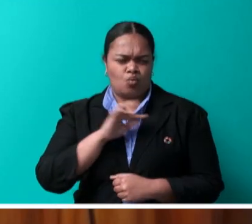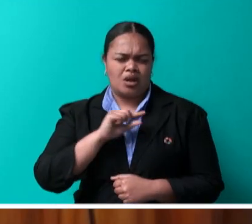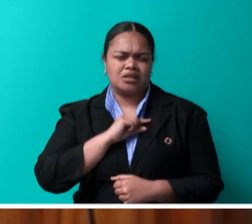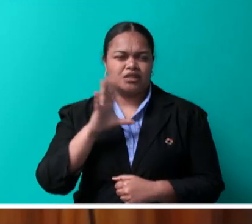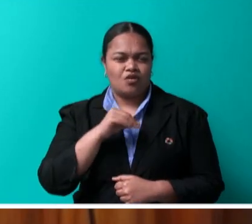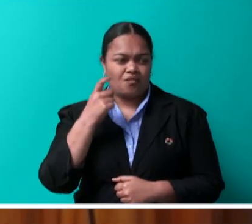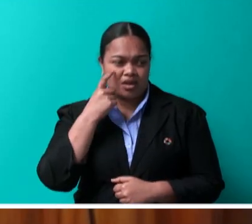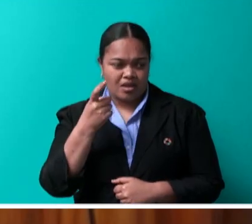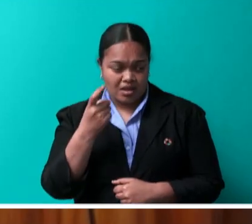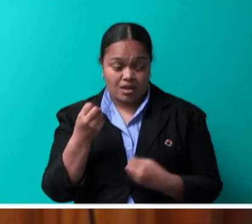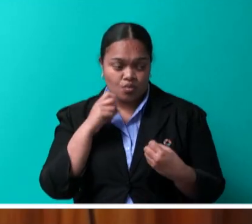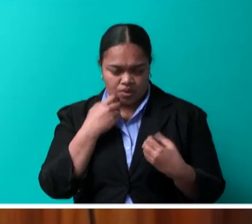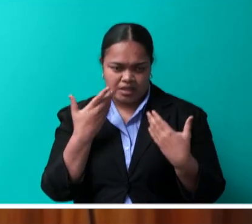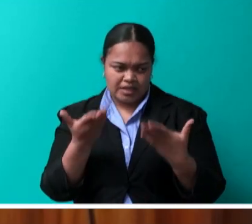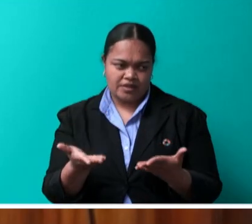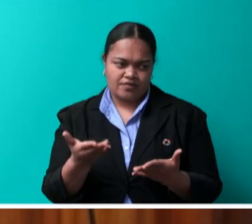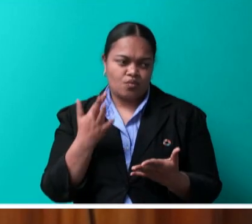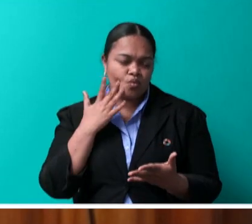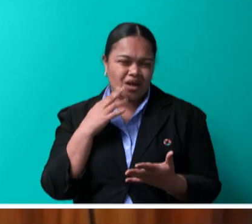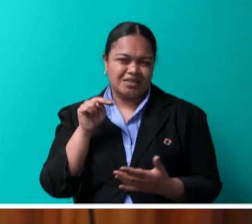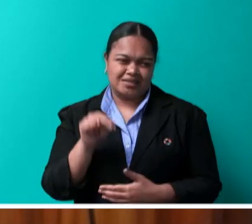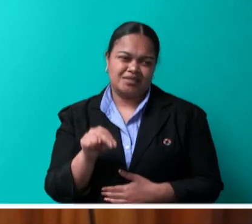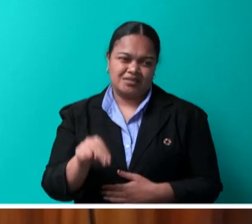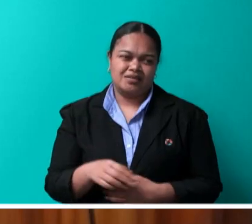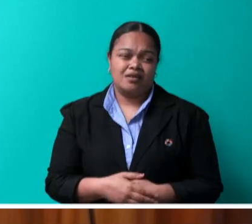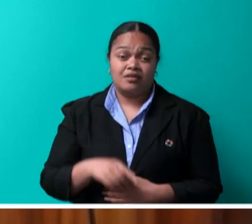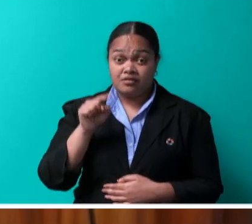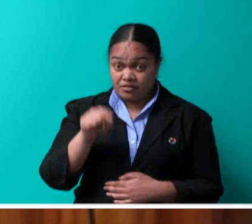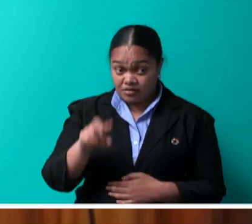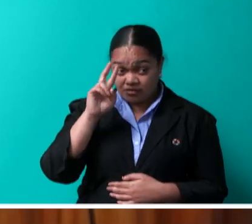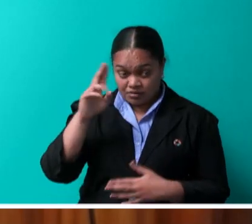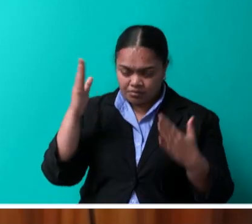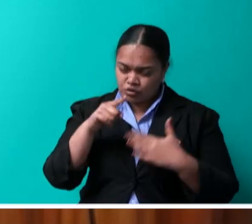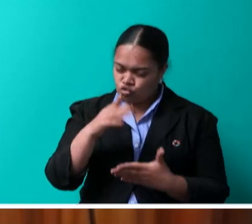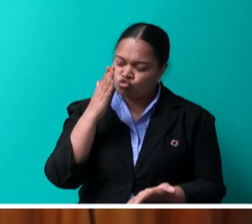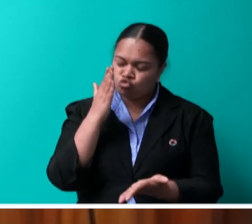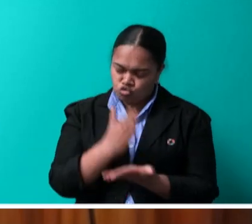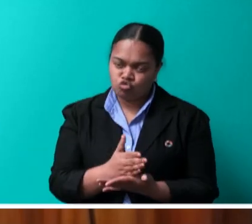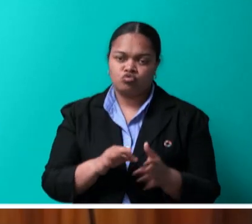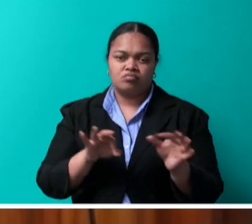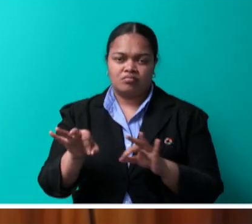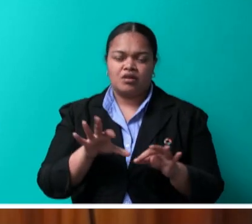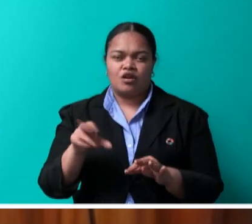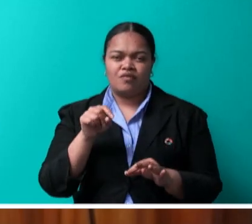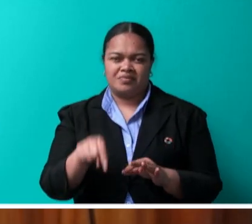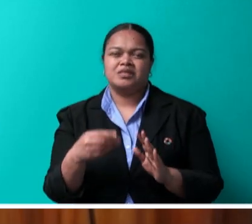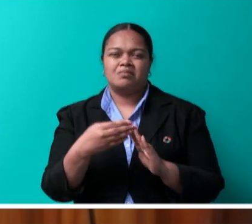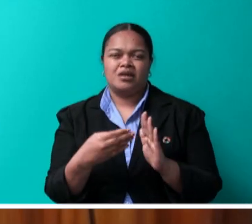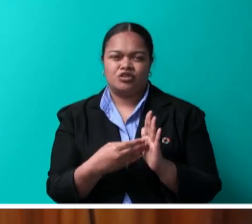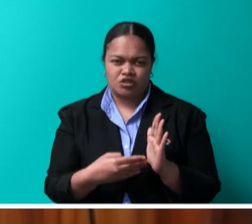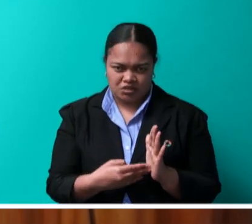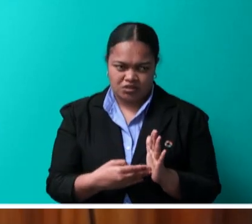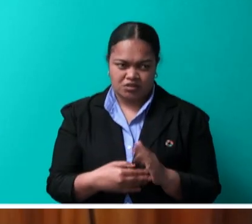available whenever it is needed. That, Mr. Speaker, sir, is the true measure of this budget.